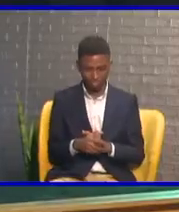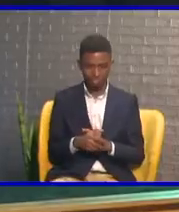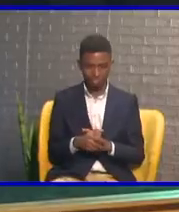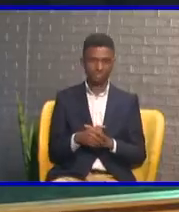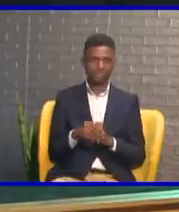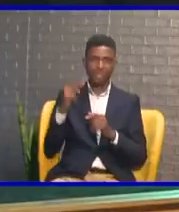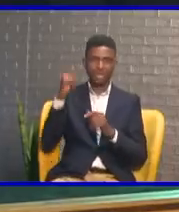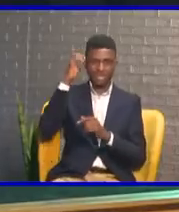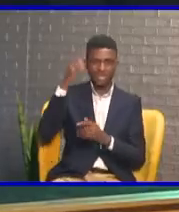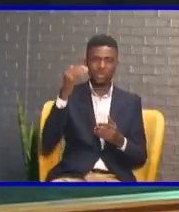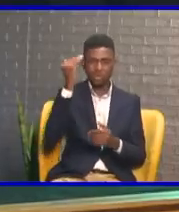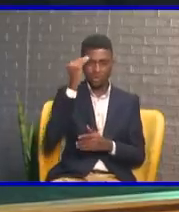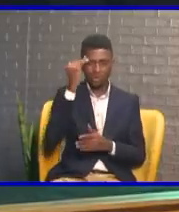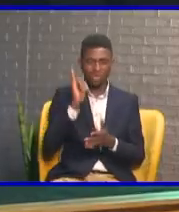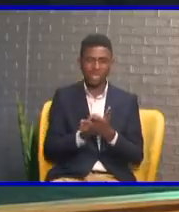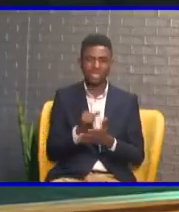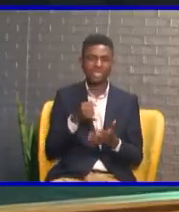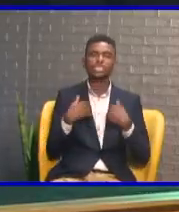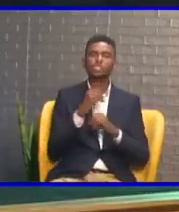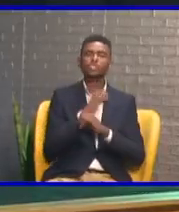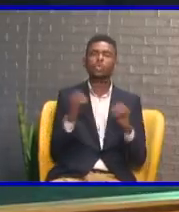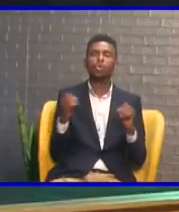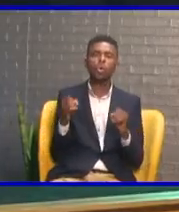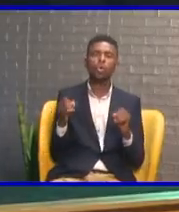knows that it has no place on his head.